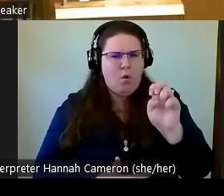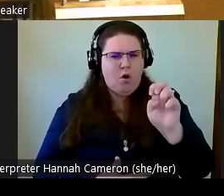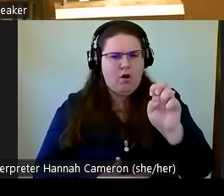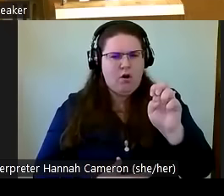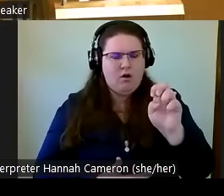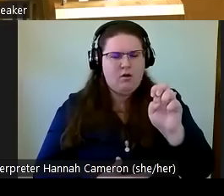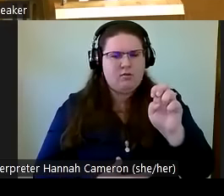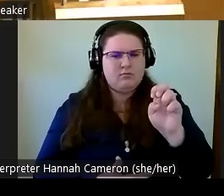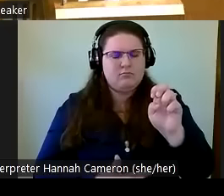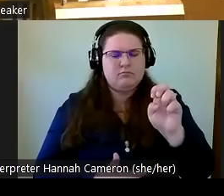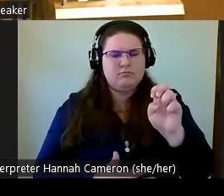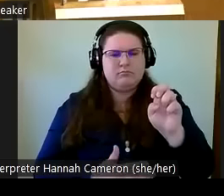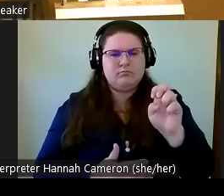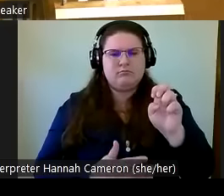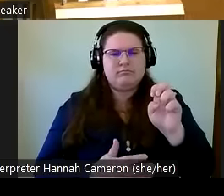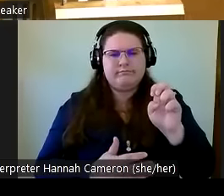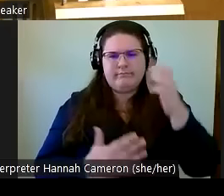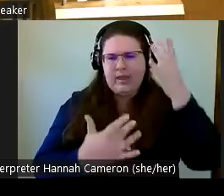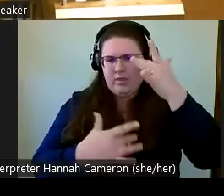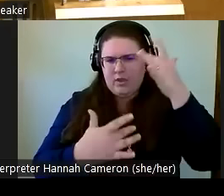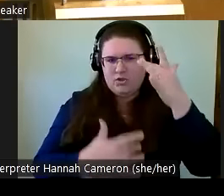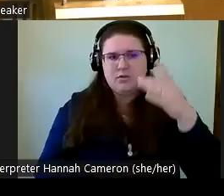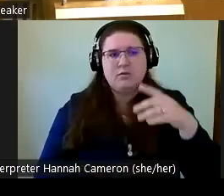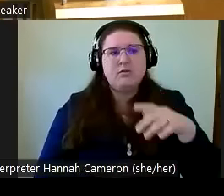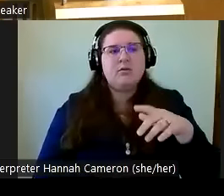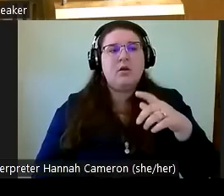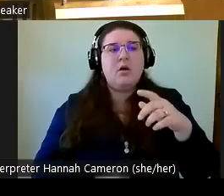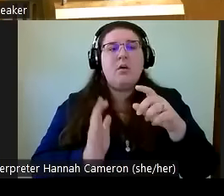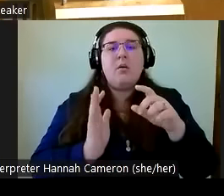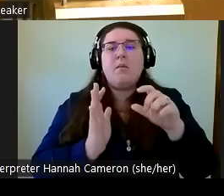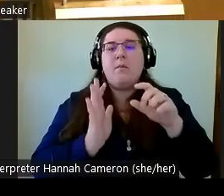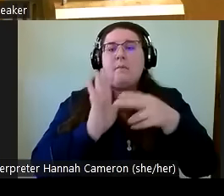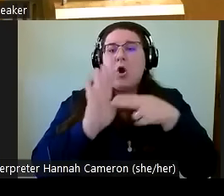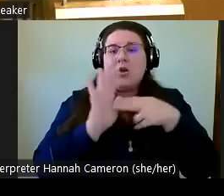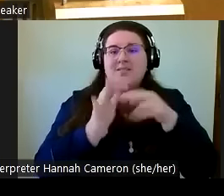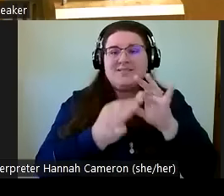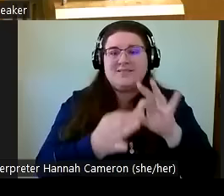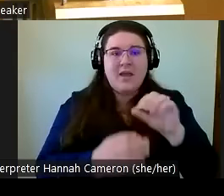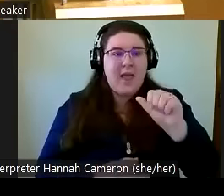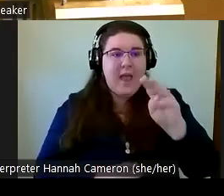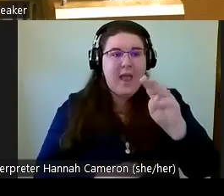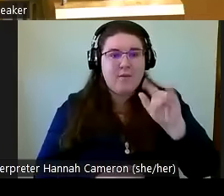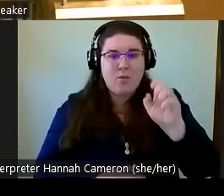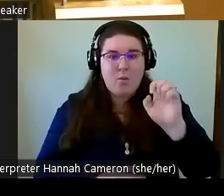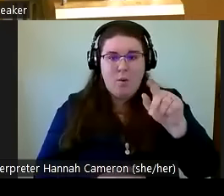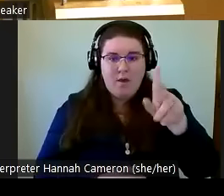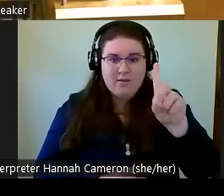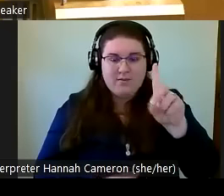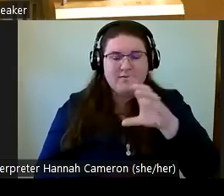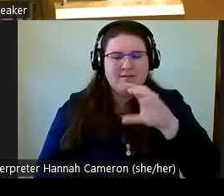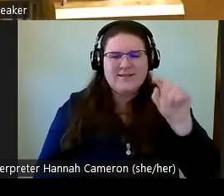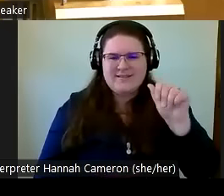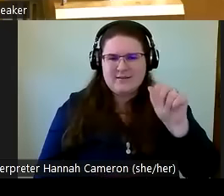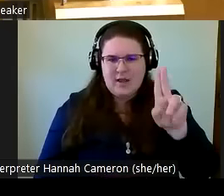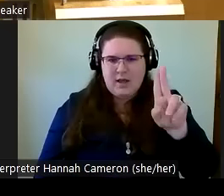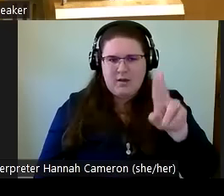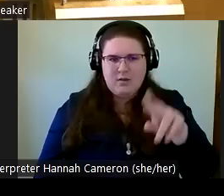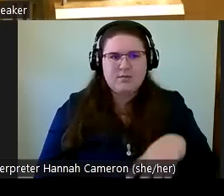tau. Next tier, we include the markers of the biological response to